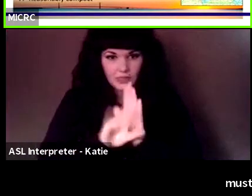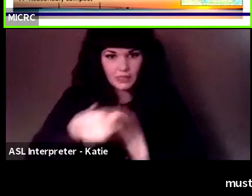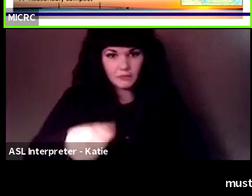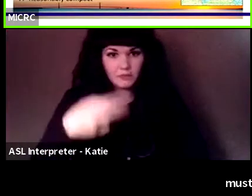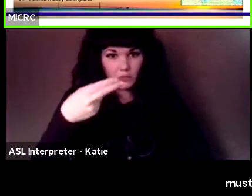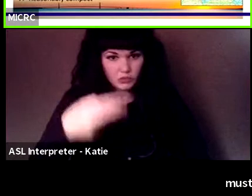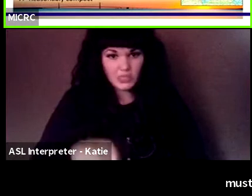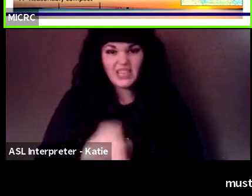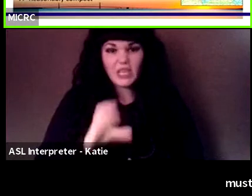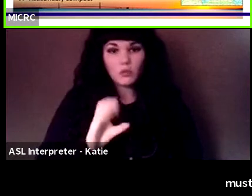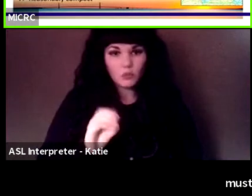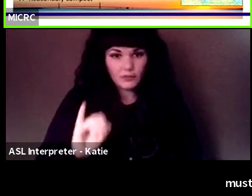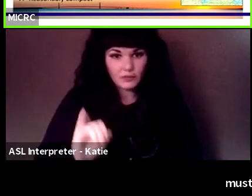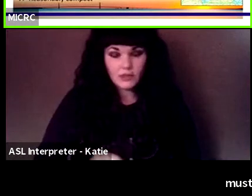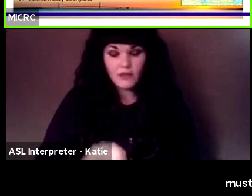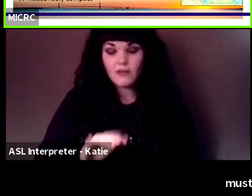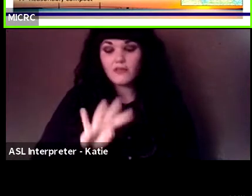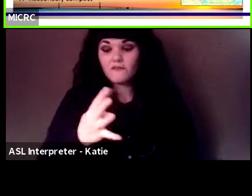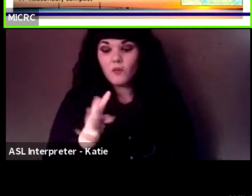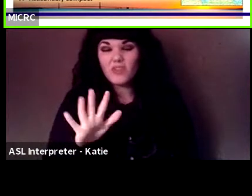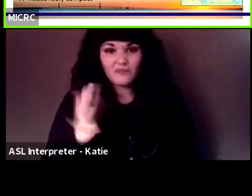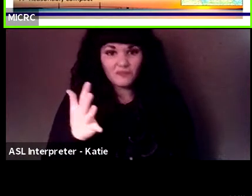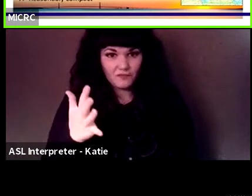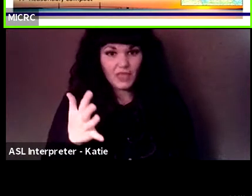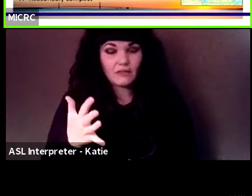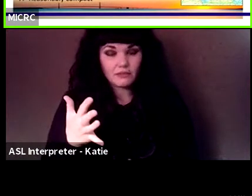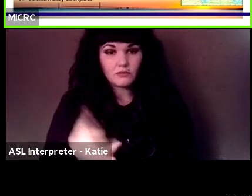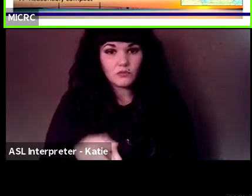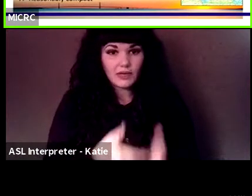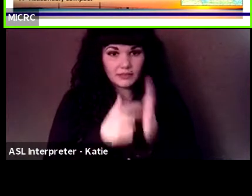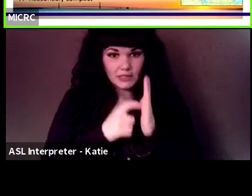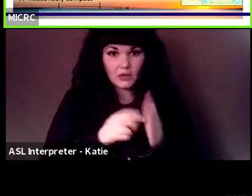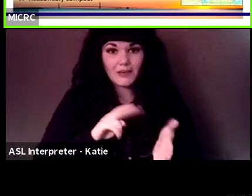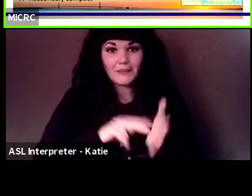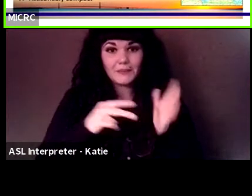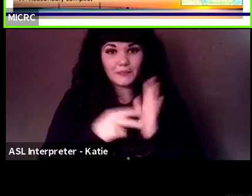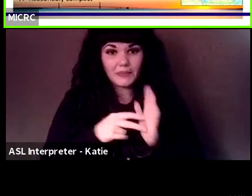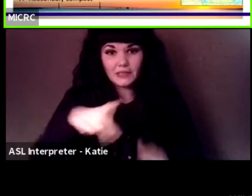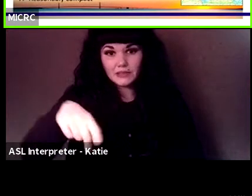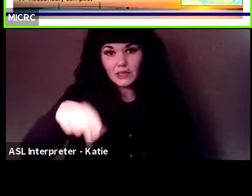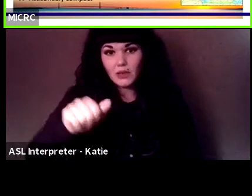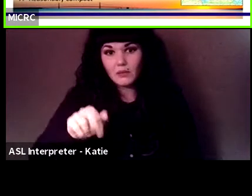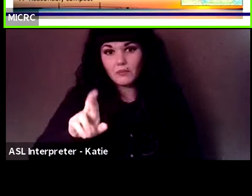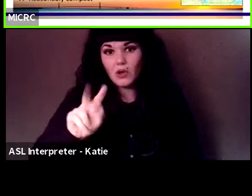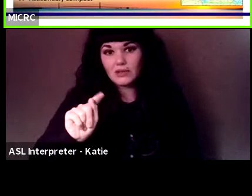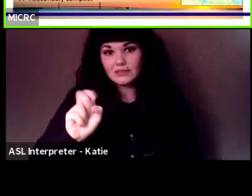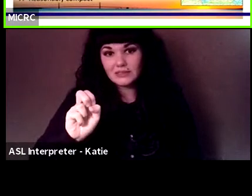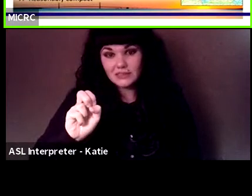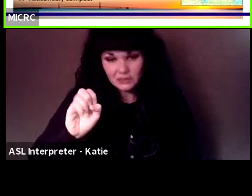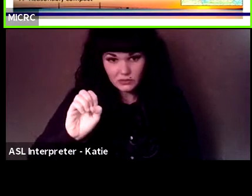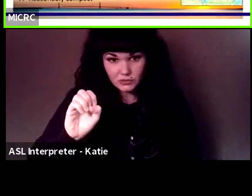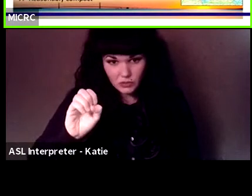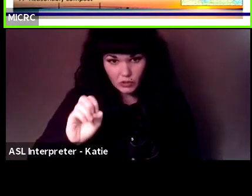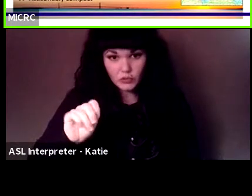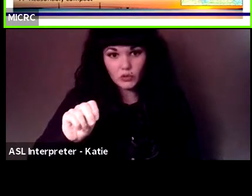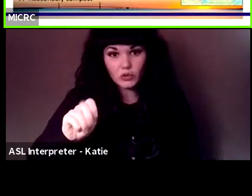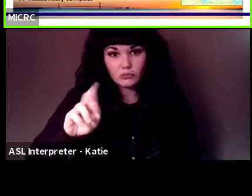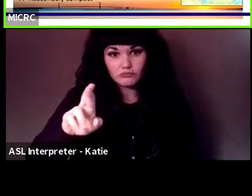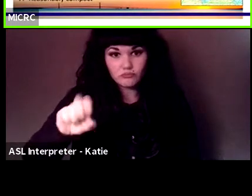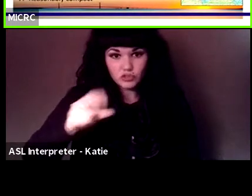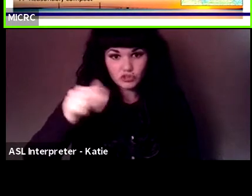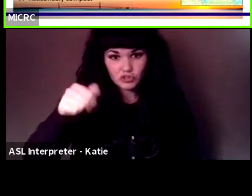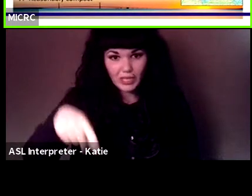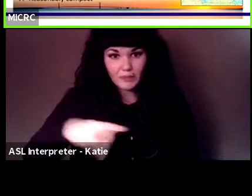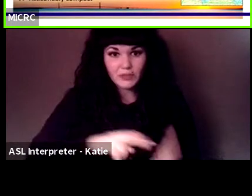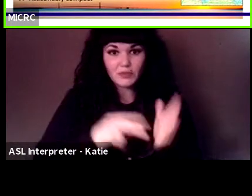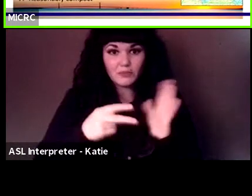5th criteria include partisanship, so there cannot be any disproportionate advantage to a political party or